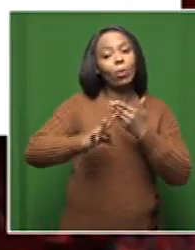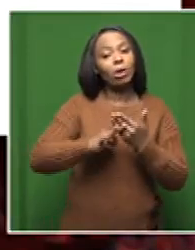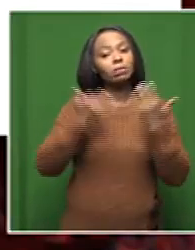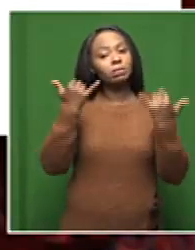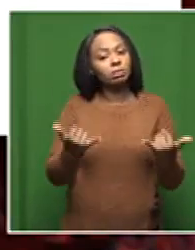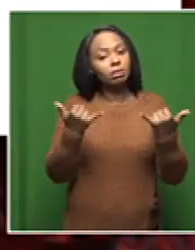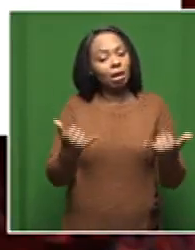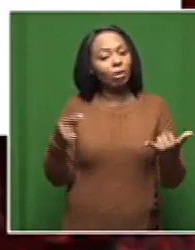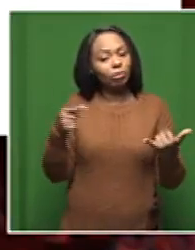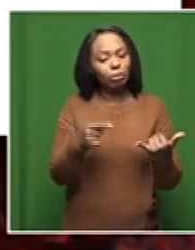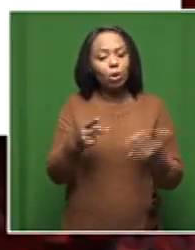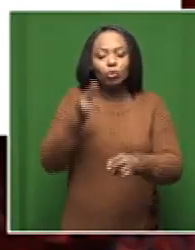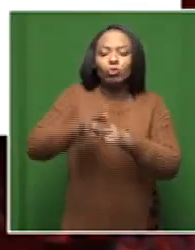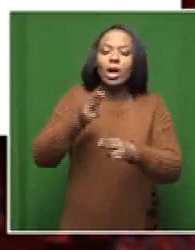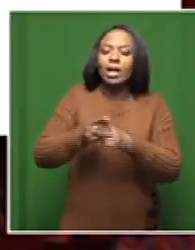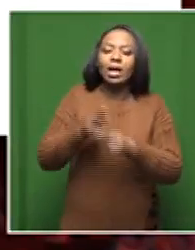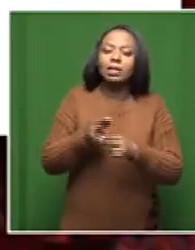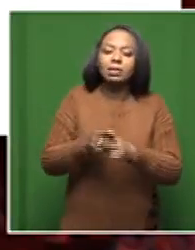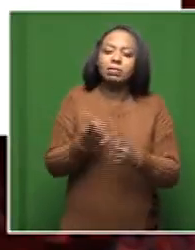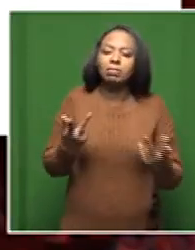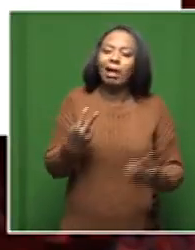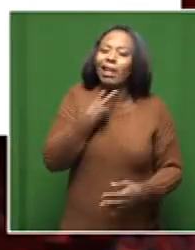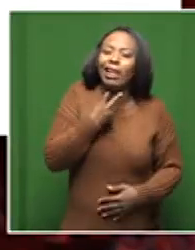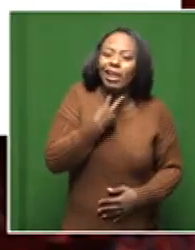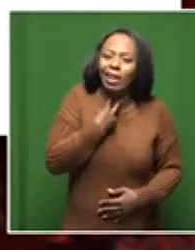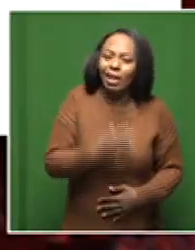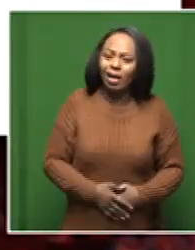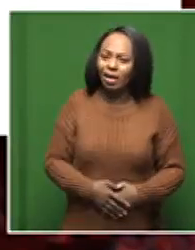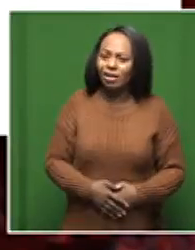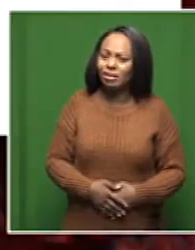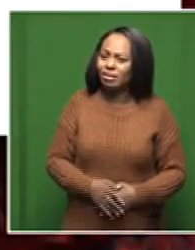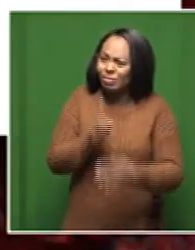going to the toilet. Can you have 3 weeks without a bowel movement?